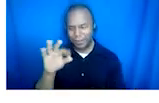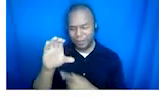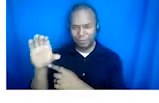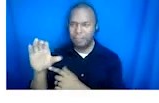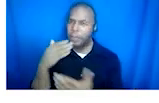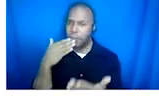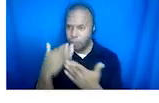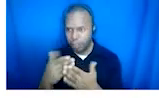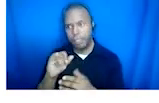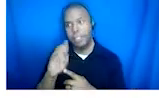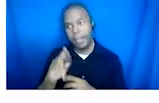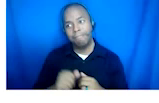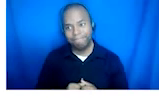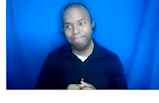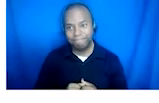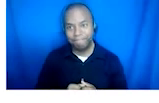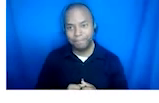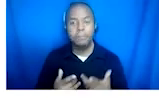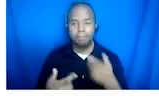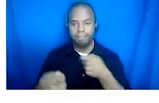sure Merced did too.